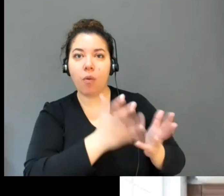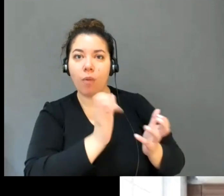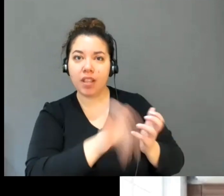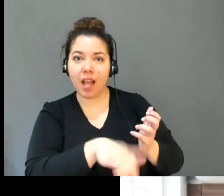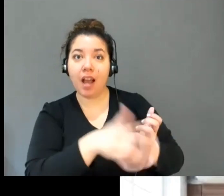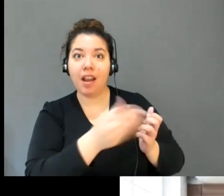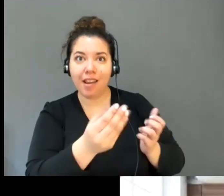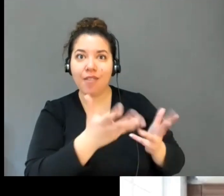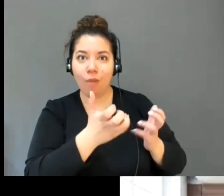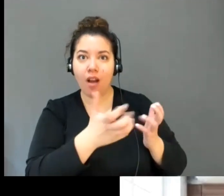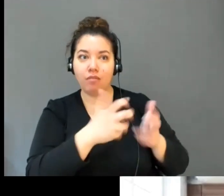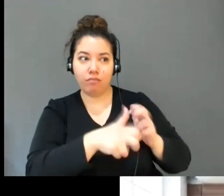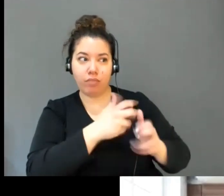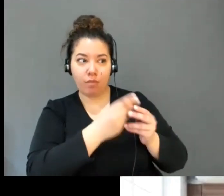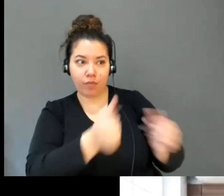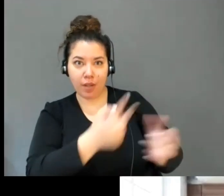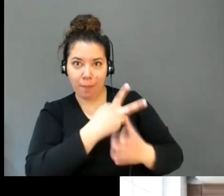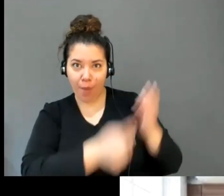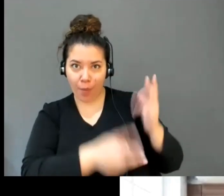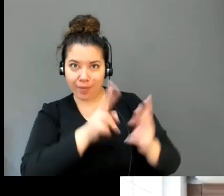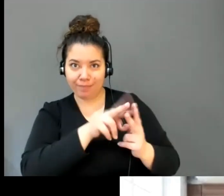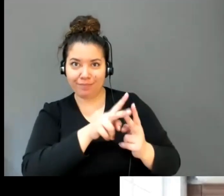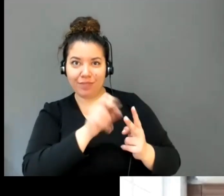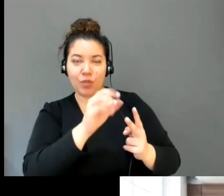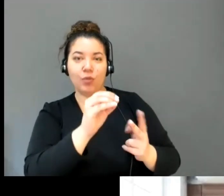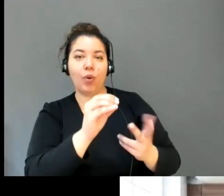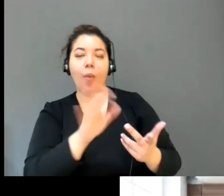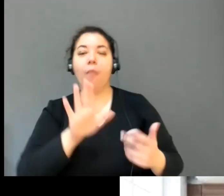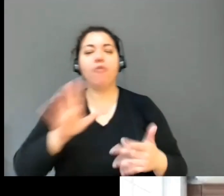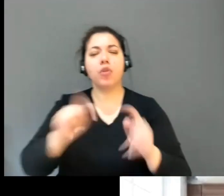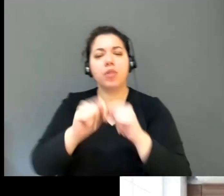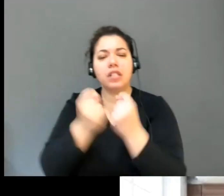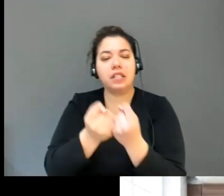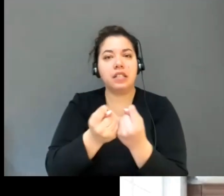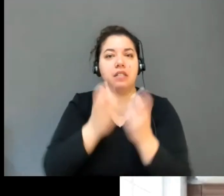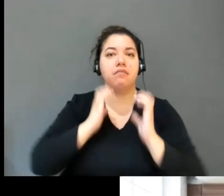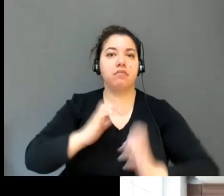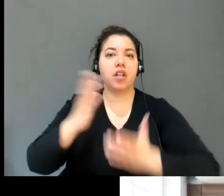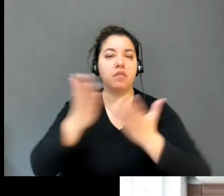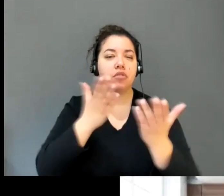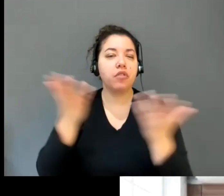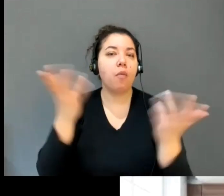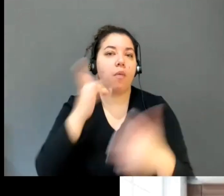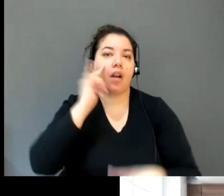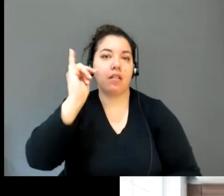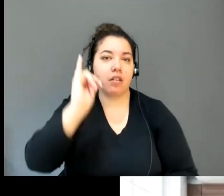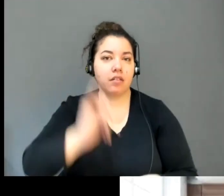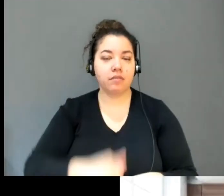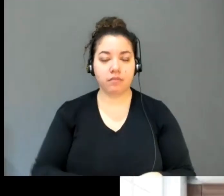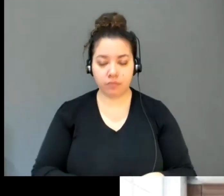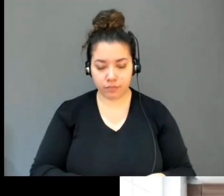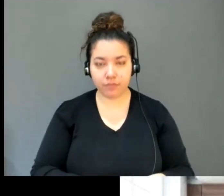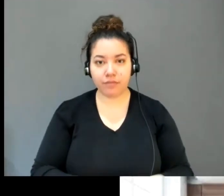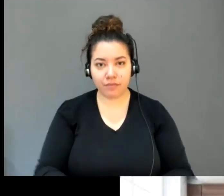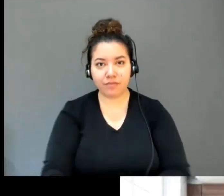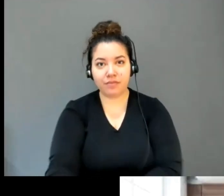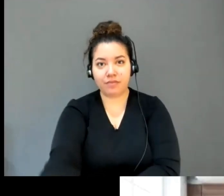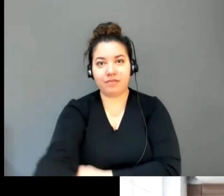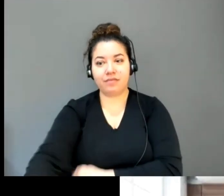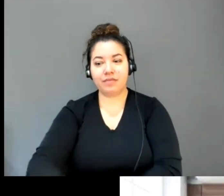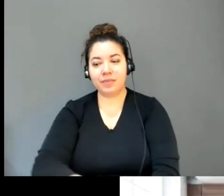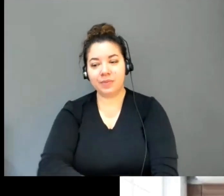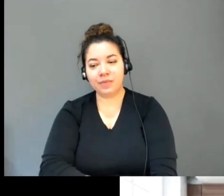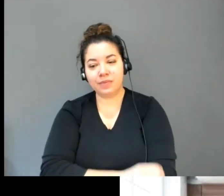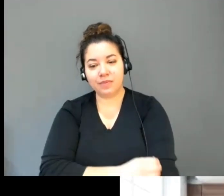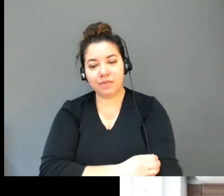do you advise your team and what do you look for in terms of customer service? Yeah. So I think the first thing